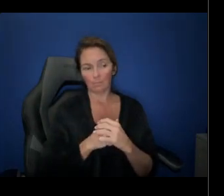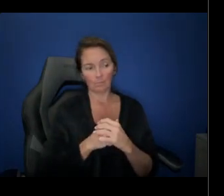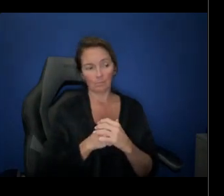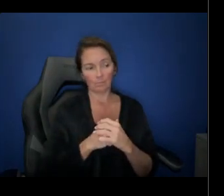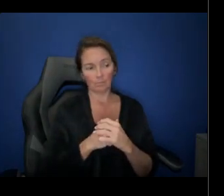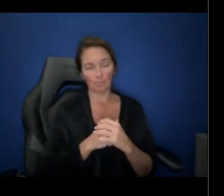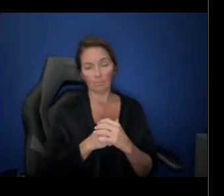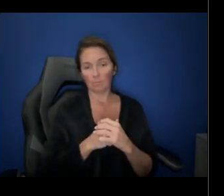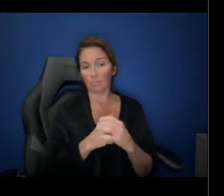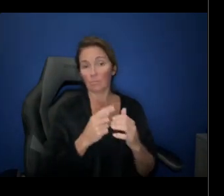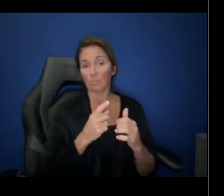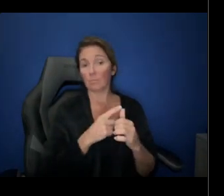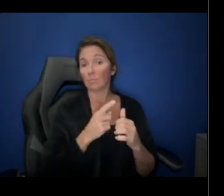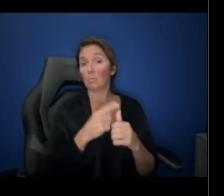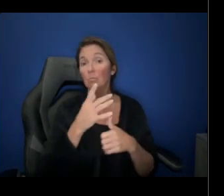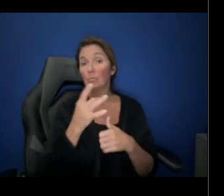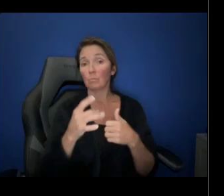The first option,